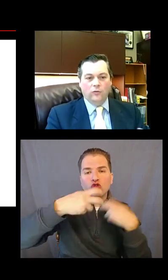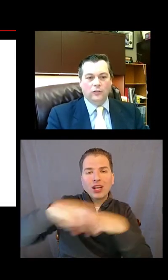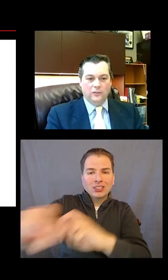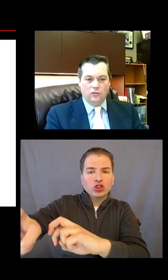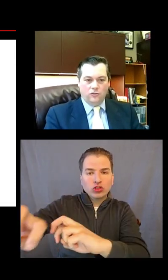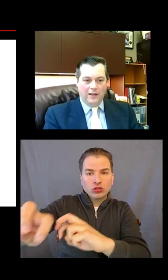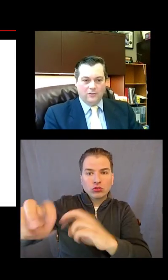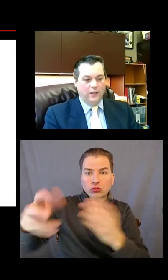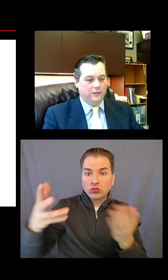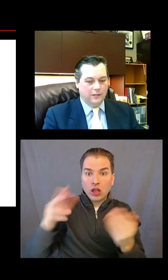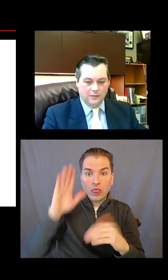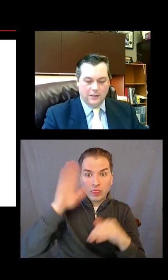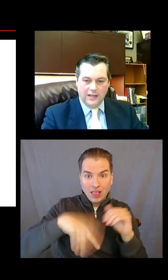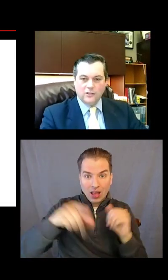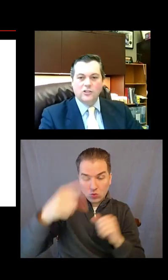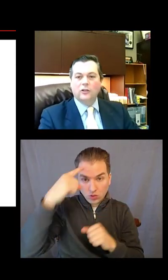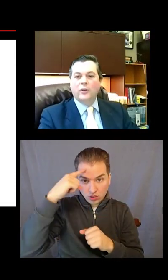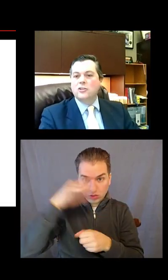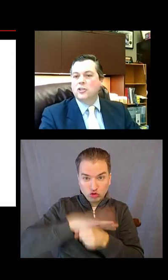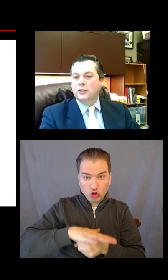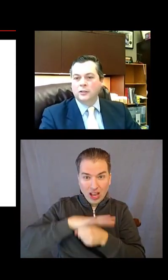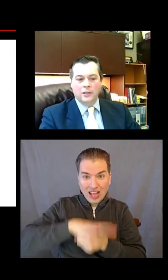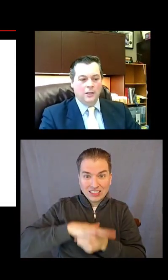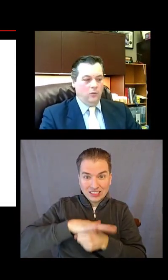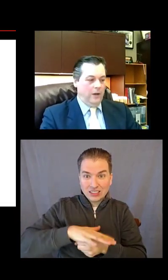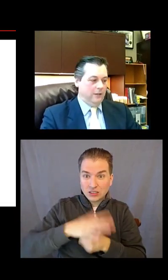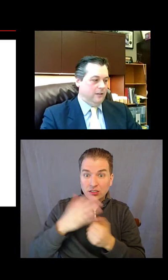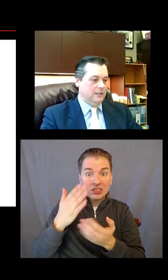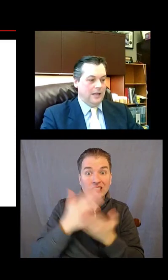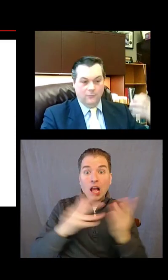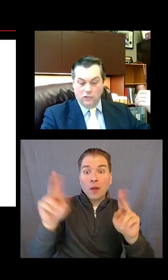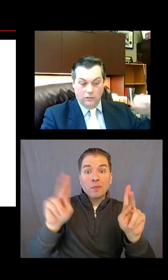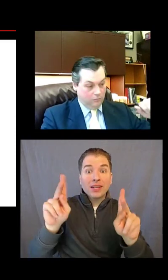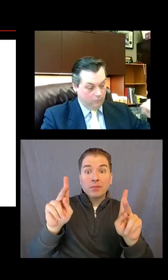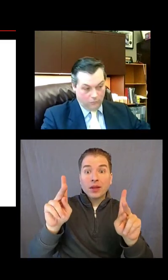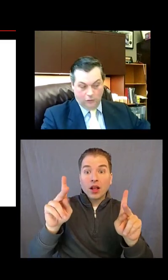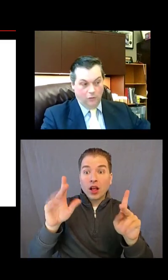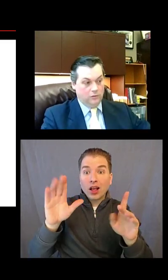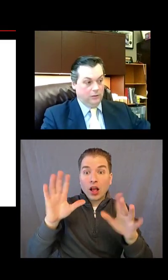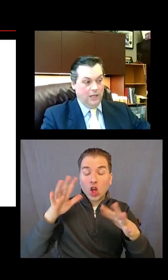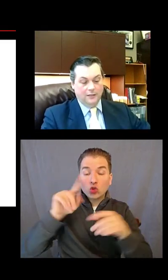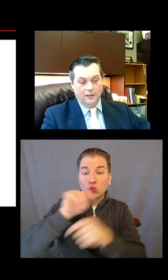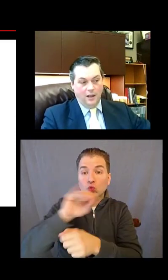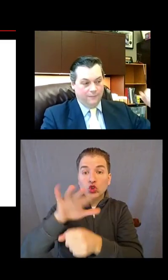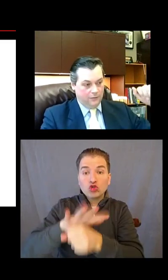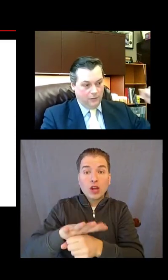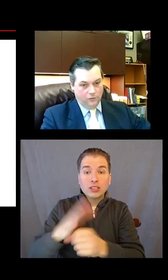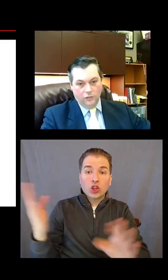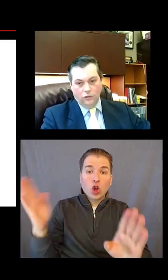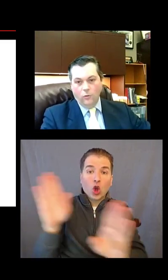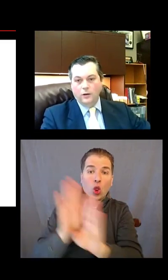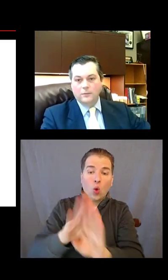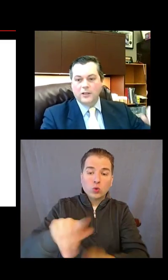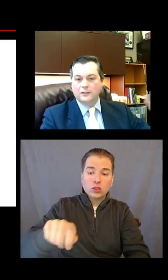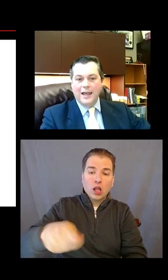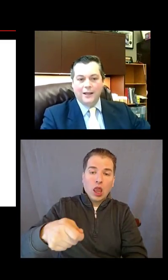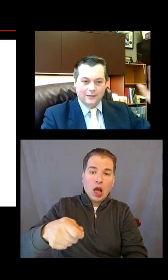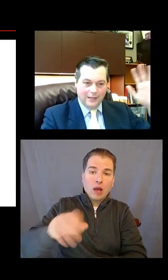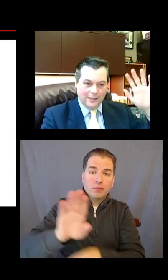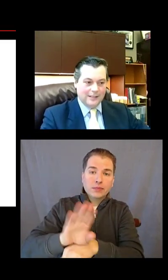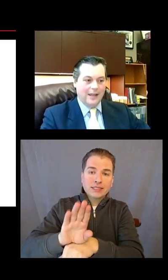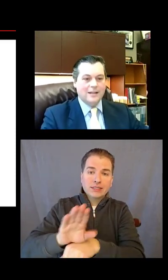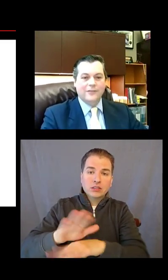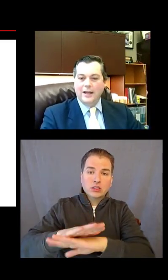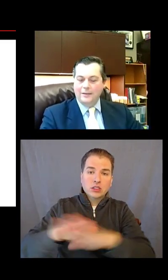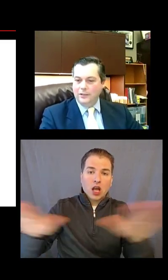being overly stressed, whether it's to the next generation, whether it's, I'm just going to close the lights off and close the door, I'm going to lock